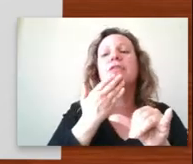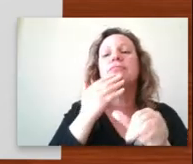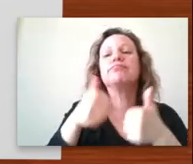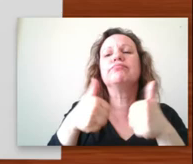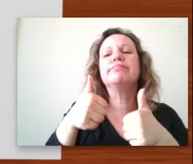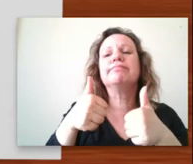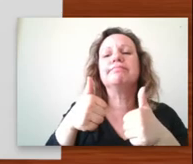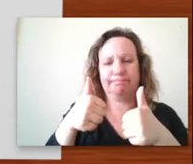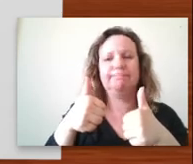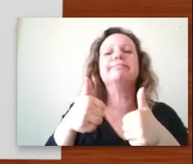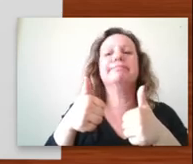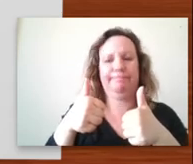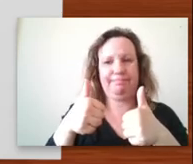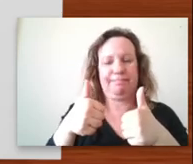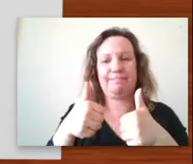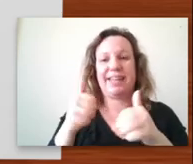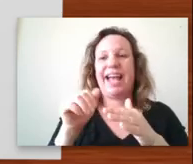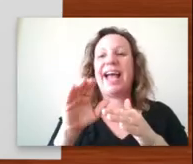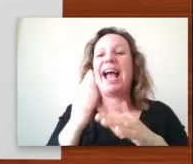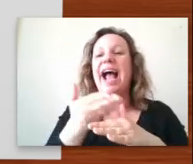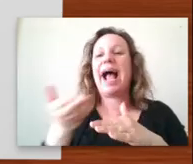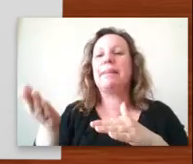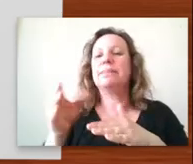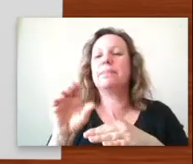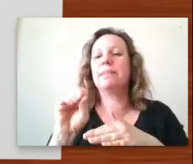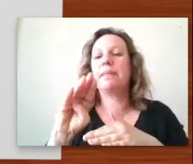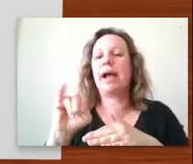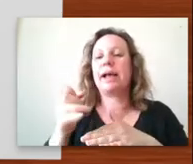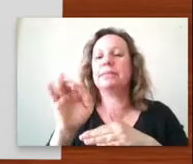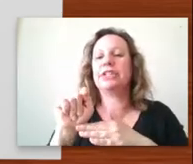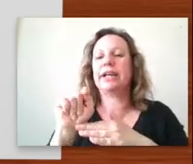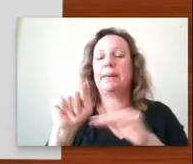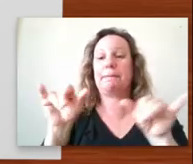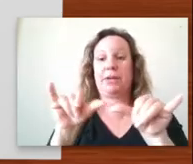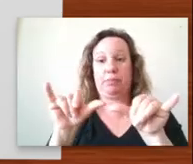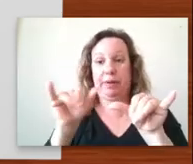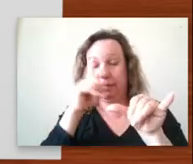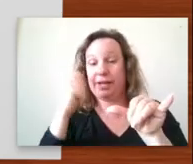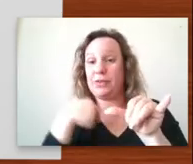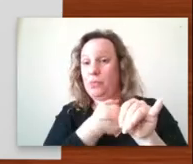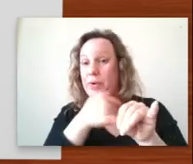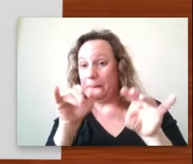I agree, we should call it object measurements since it is about measurements of objects.